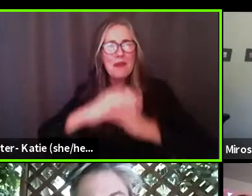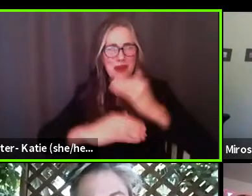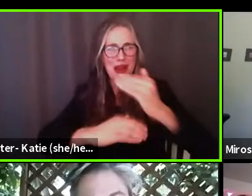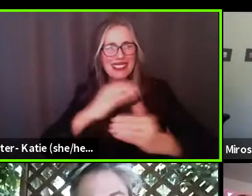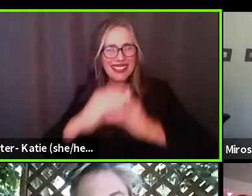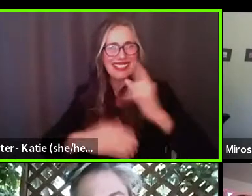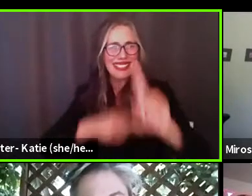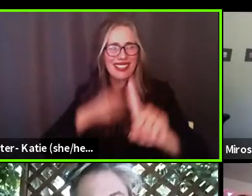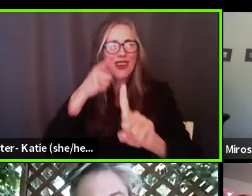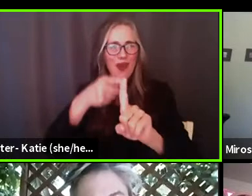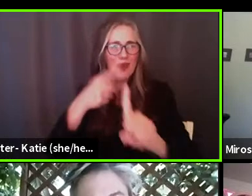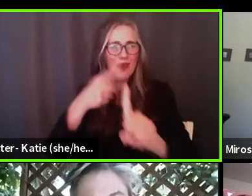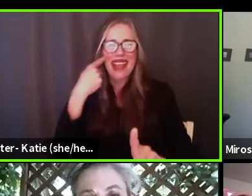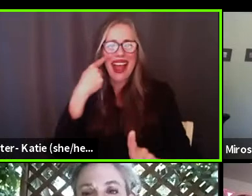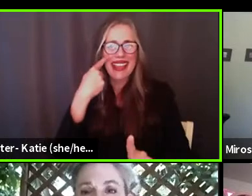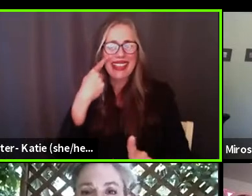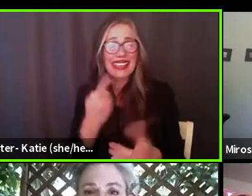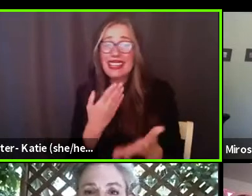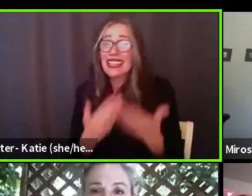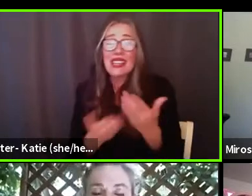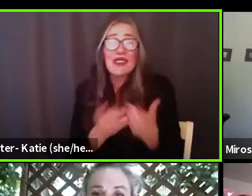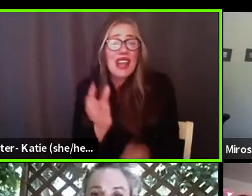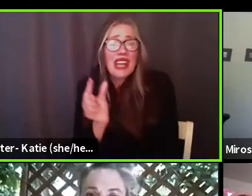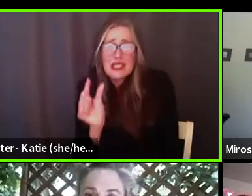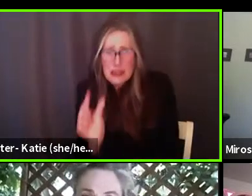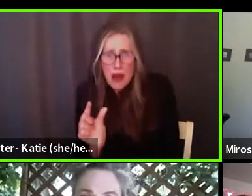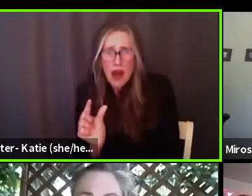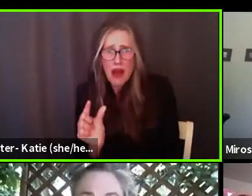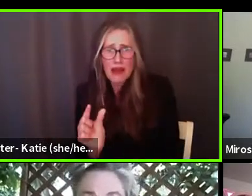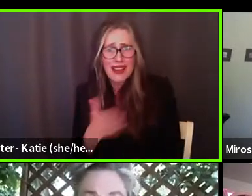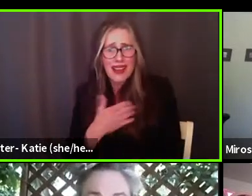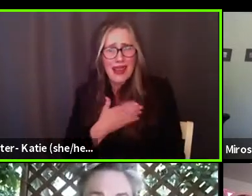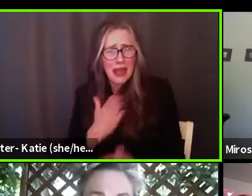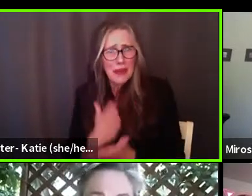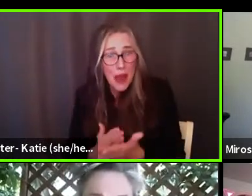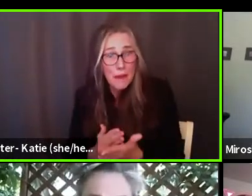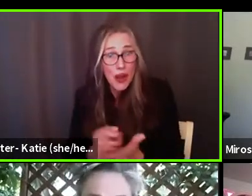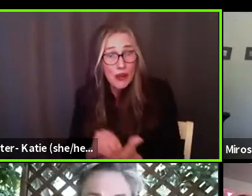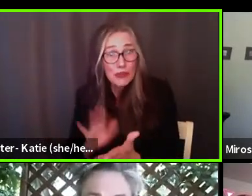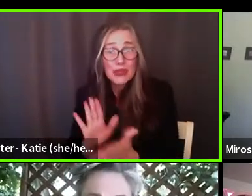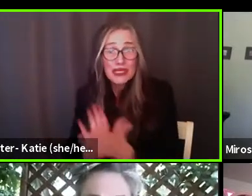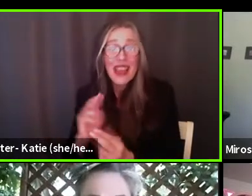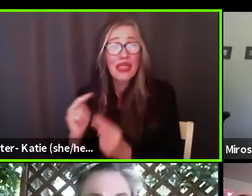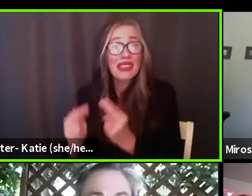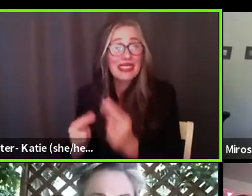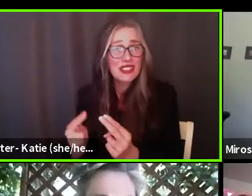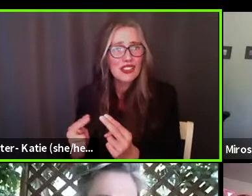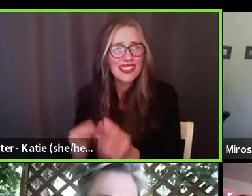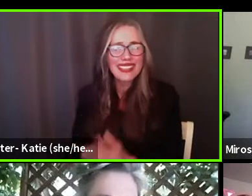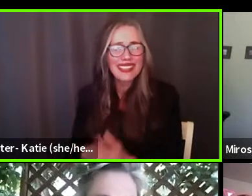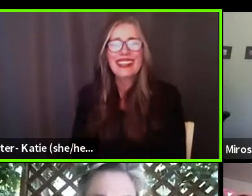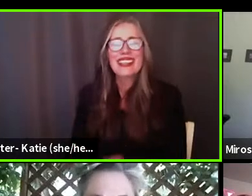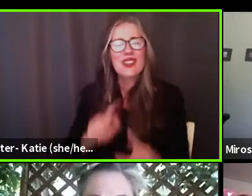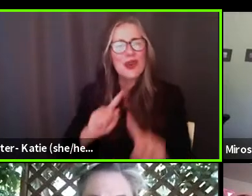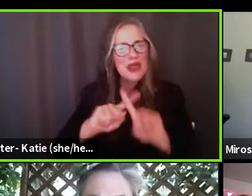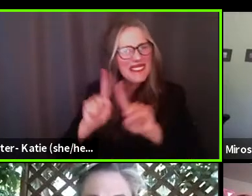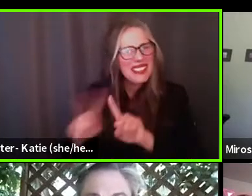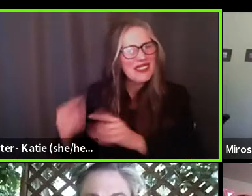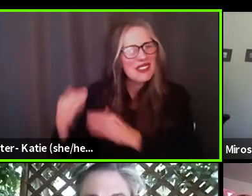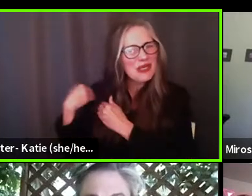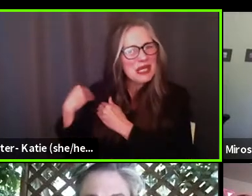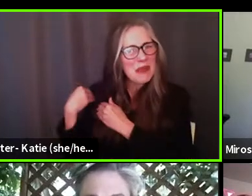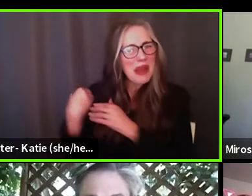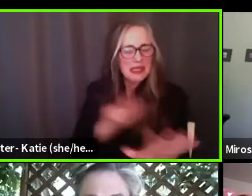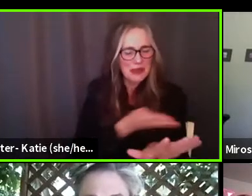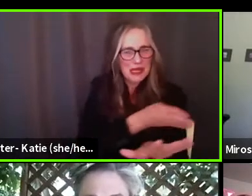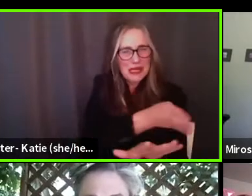so try to do my tiny part in documenting right the history um you know what's so fascinating to me also about the